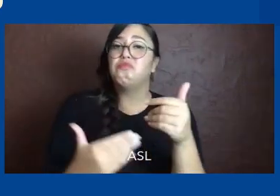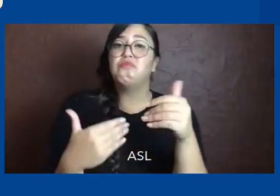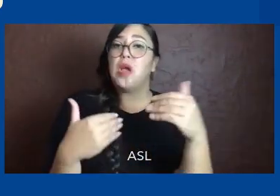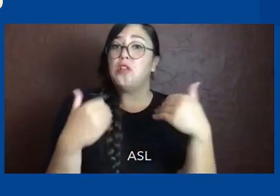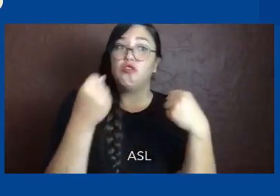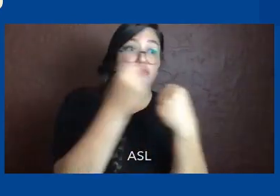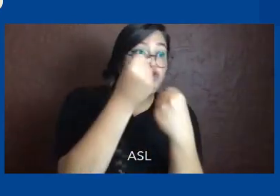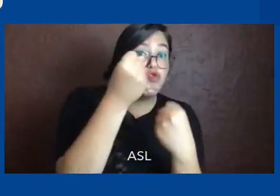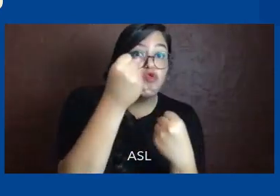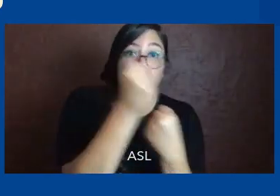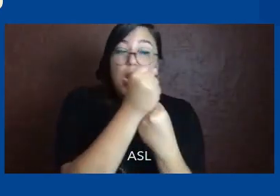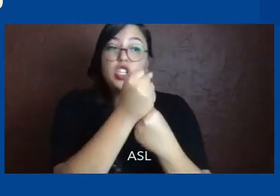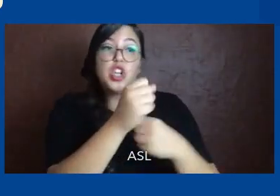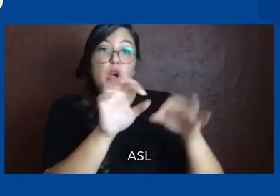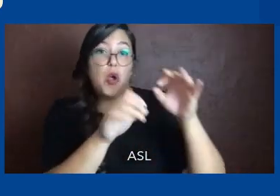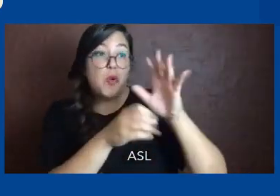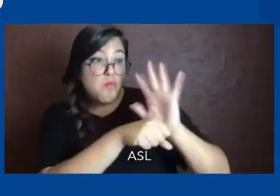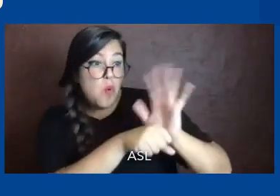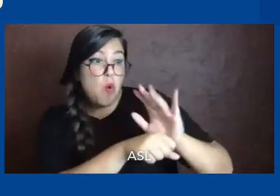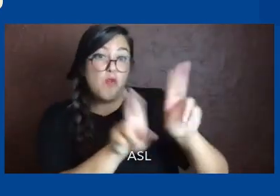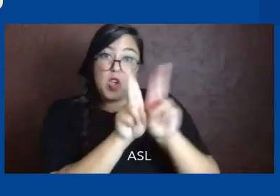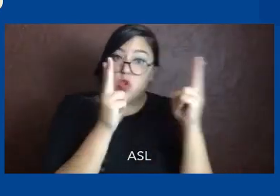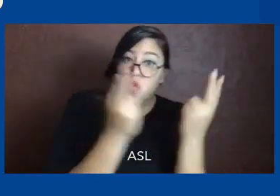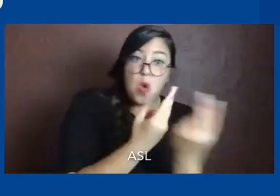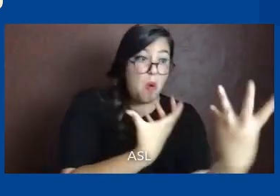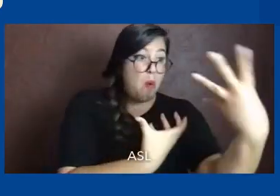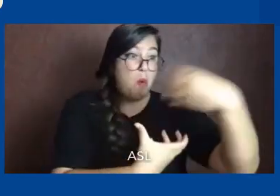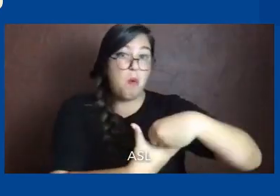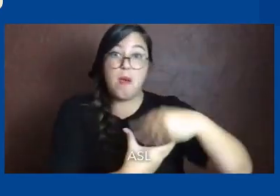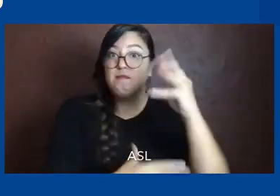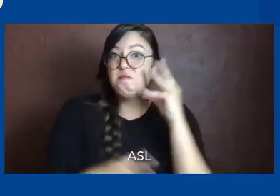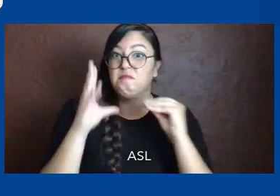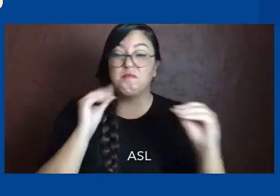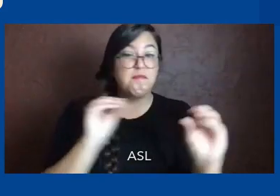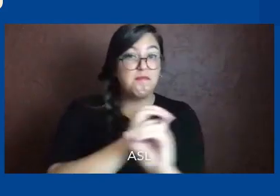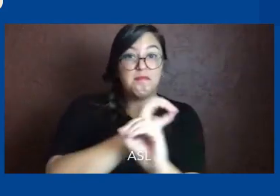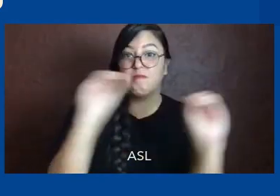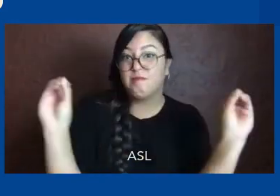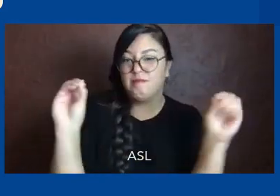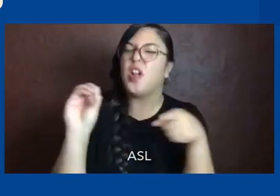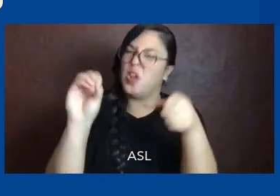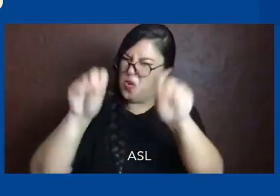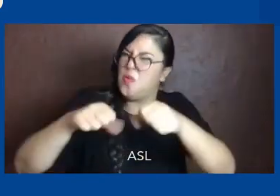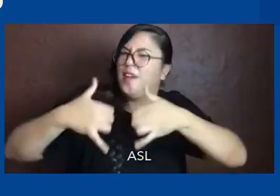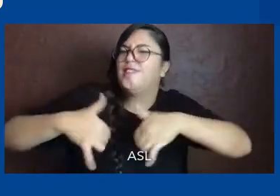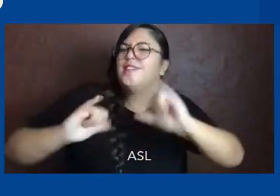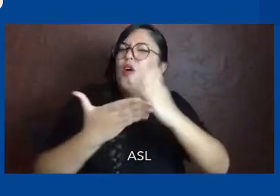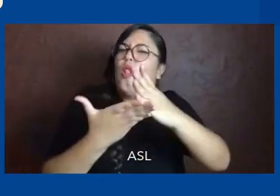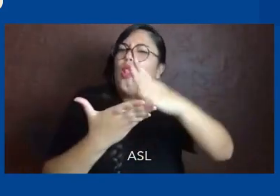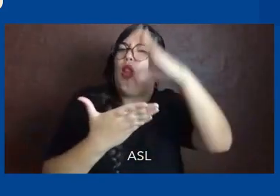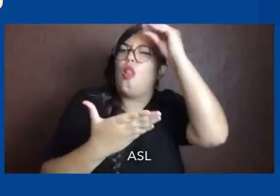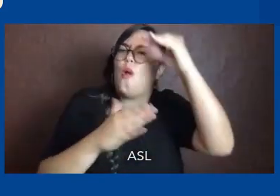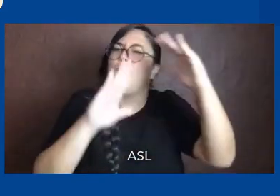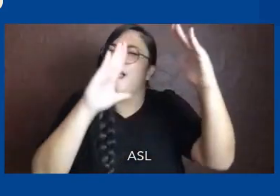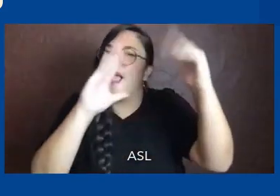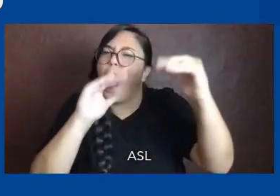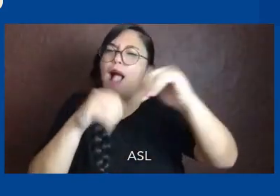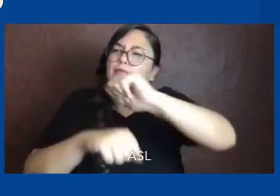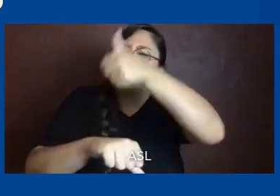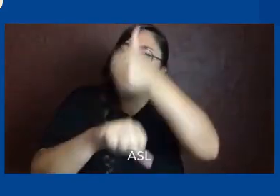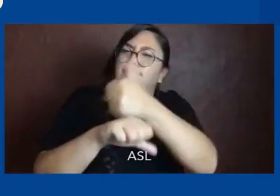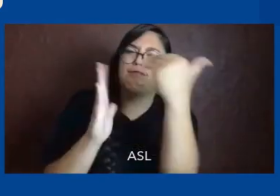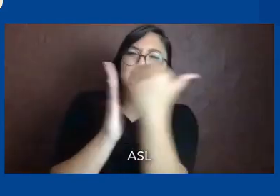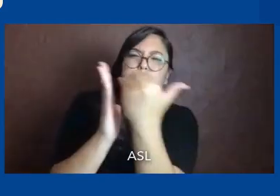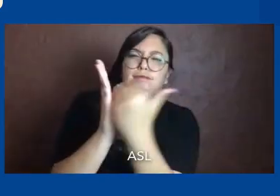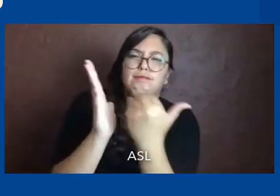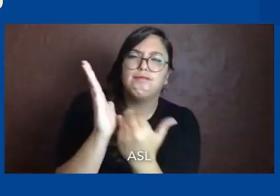narrative film union kind of environment gets to learn what those expectations are right away. And so we sort of get everybody